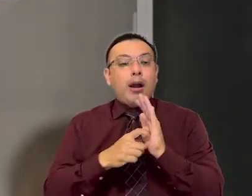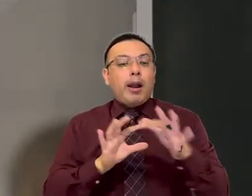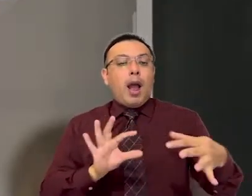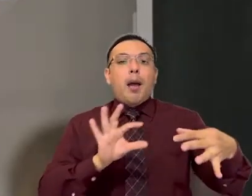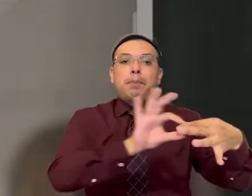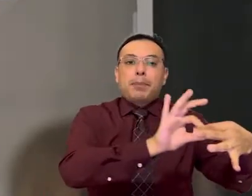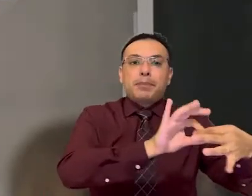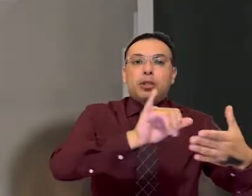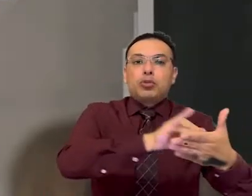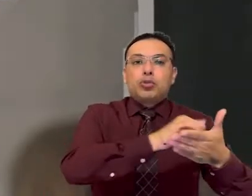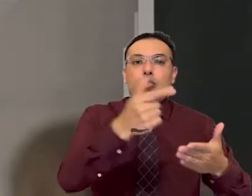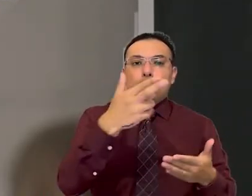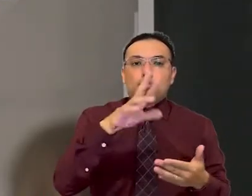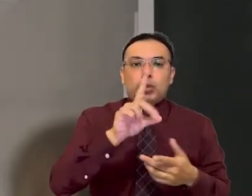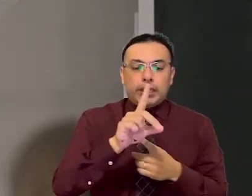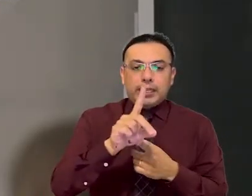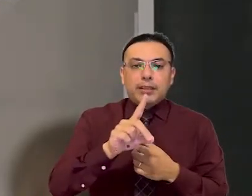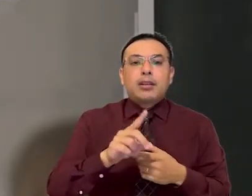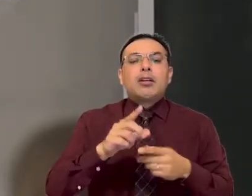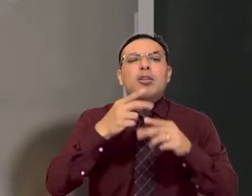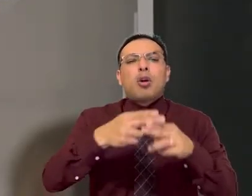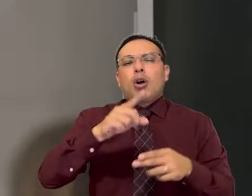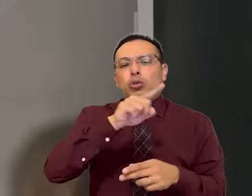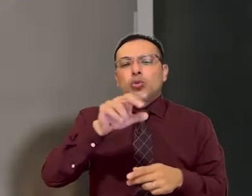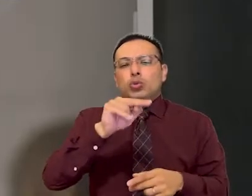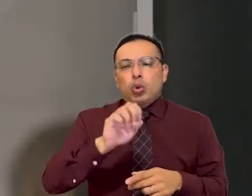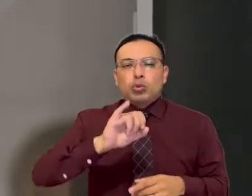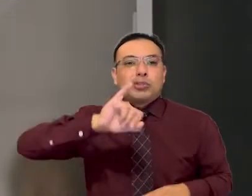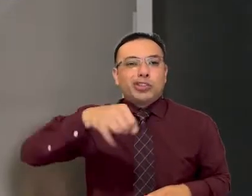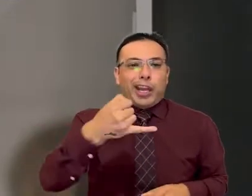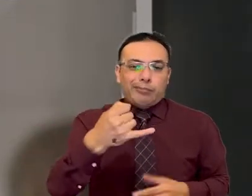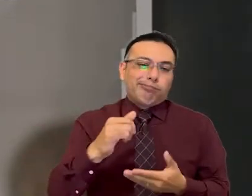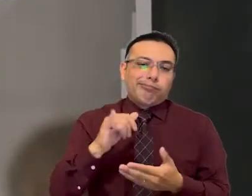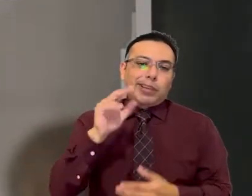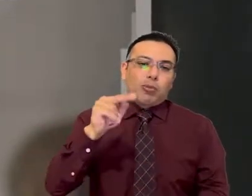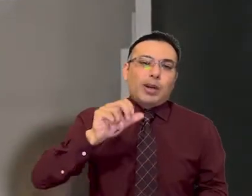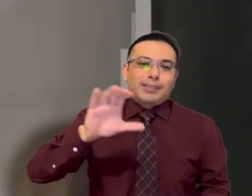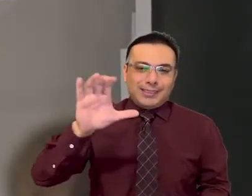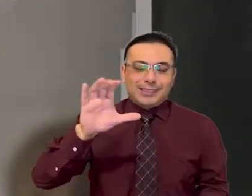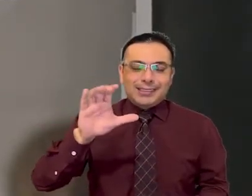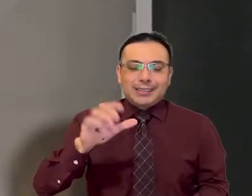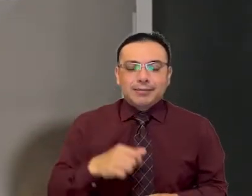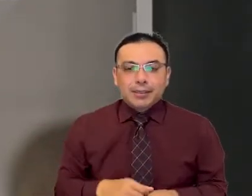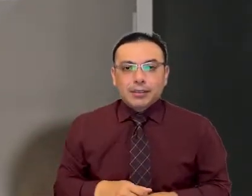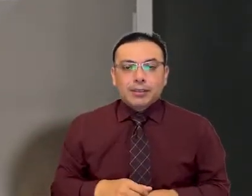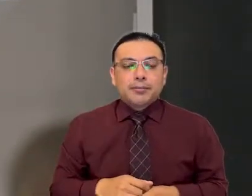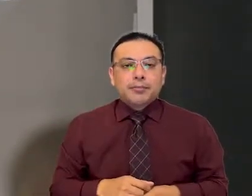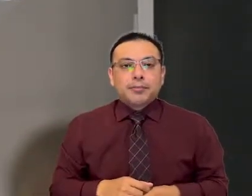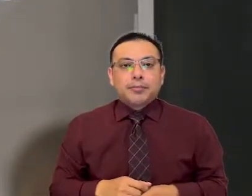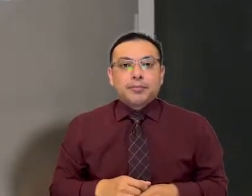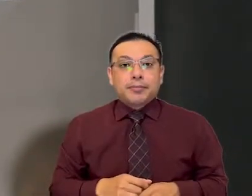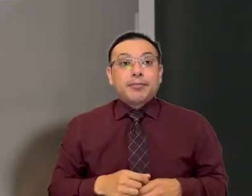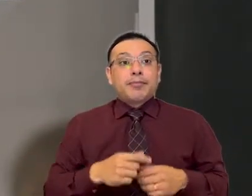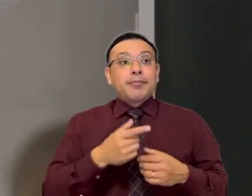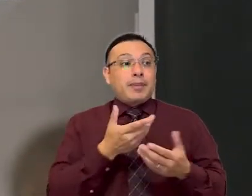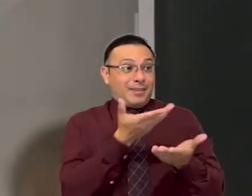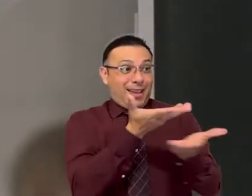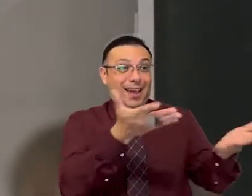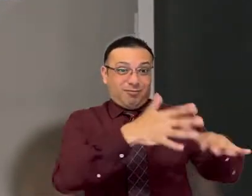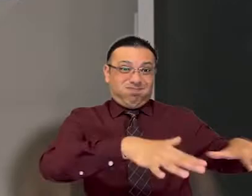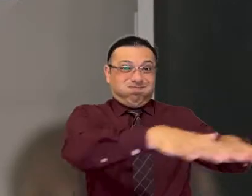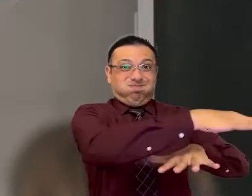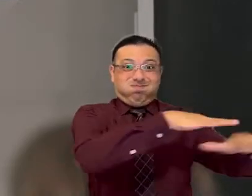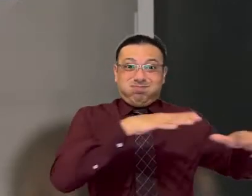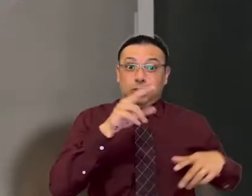what's called Zone J, or New York City. So to deal with all the congestion into this population center,